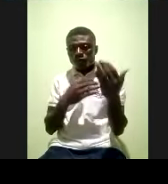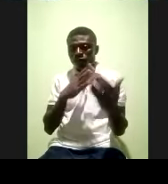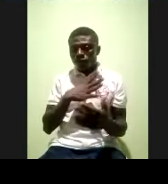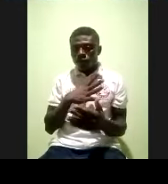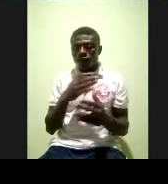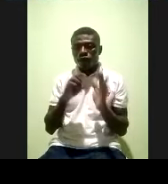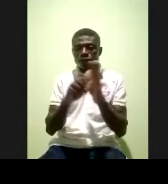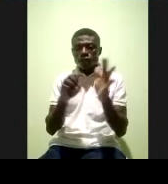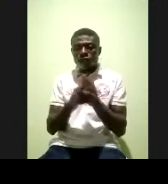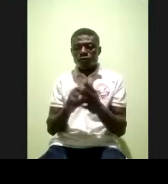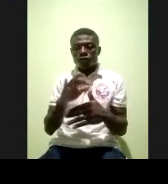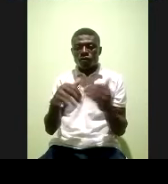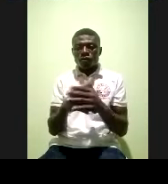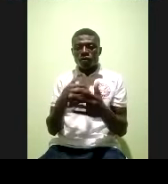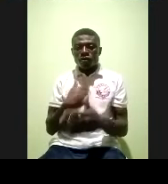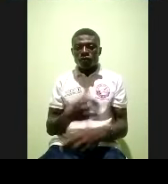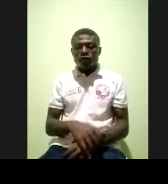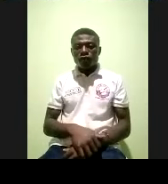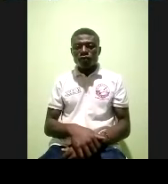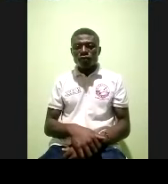one sample.